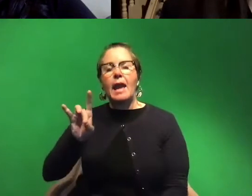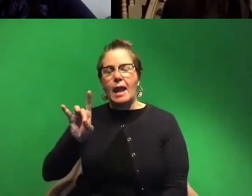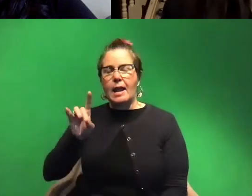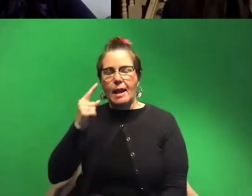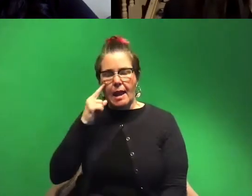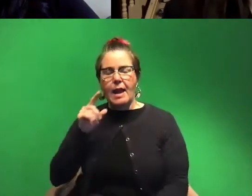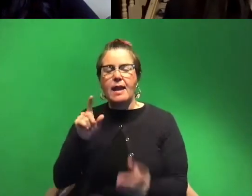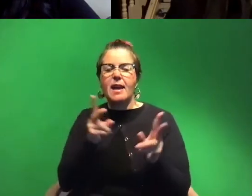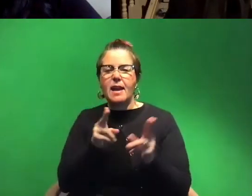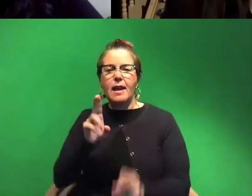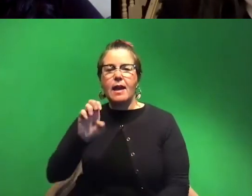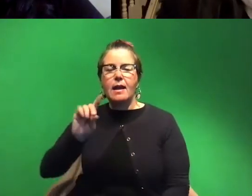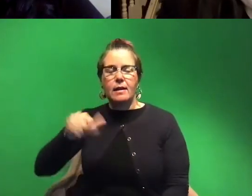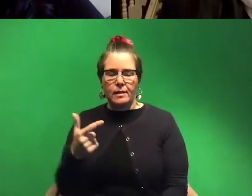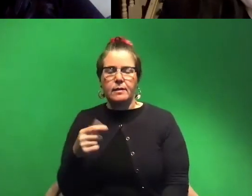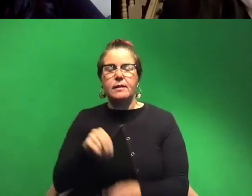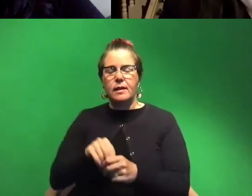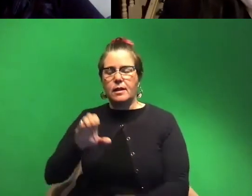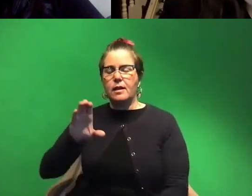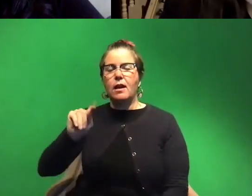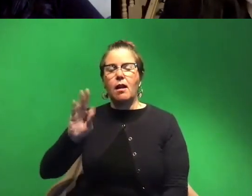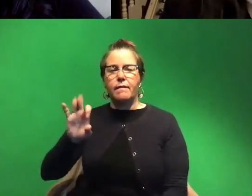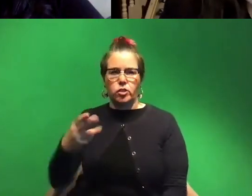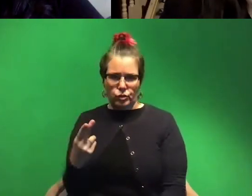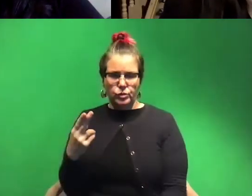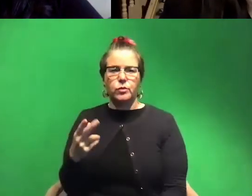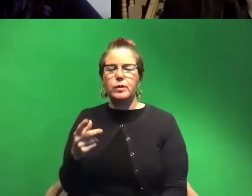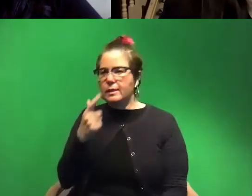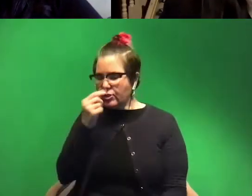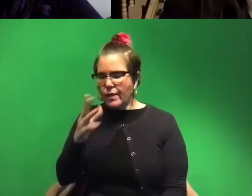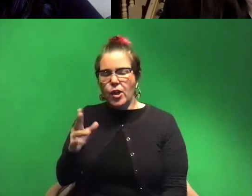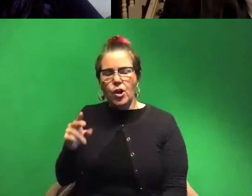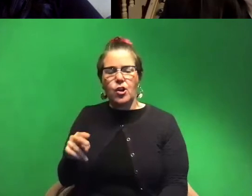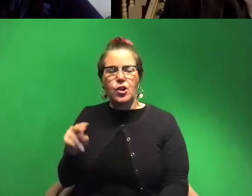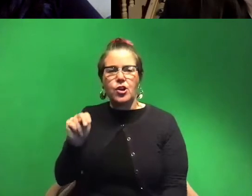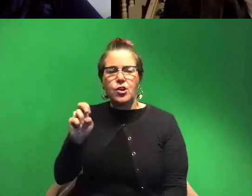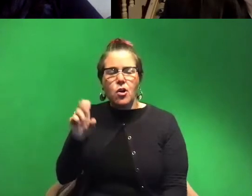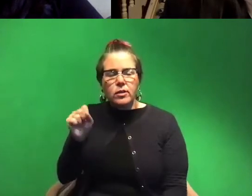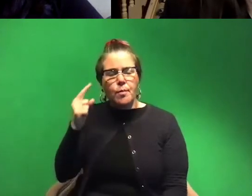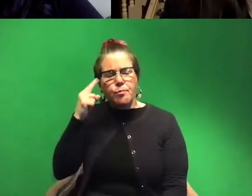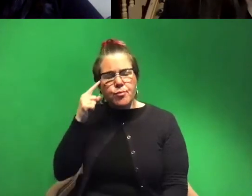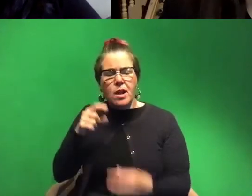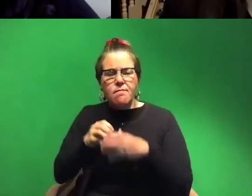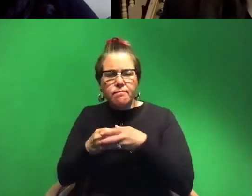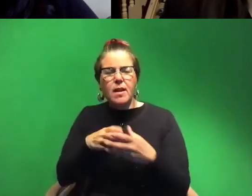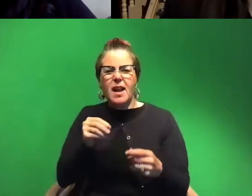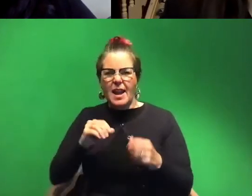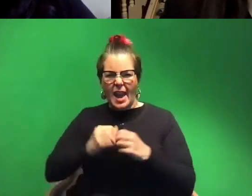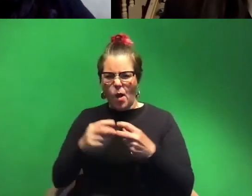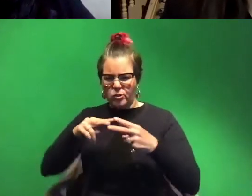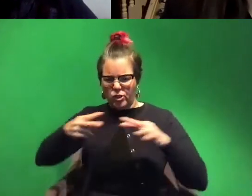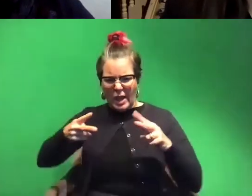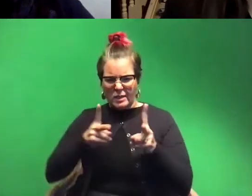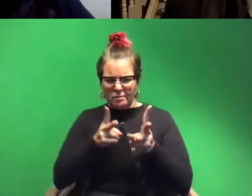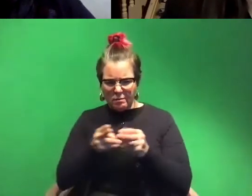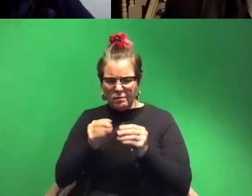in cuttlefish. And we were really interested in their neurons and in how they were doing these genetic edits. And when we started